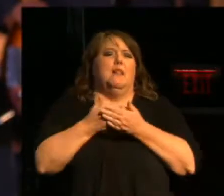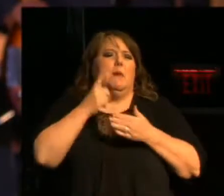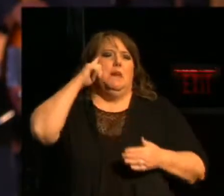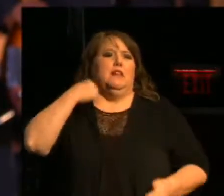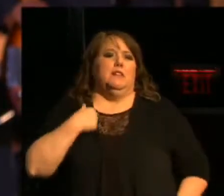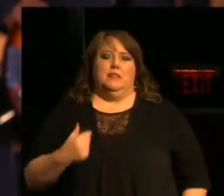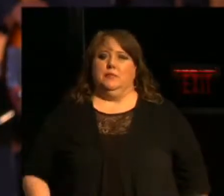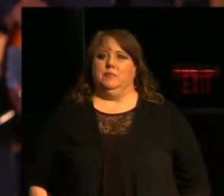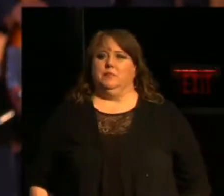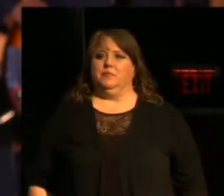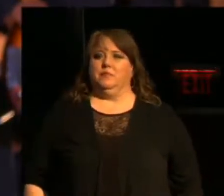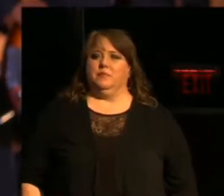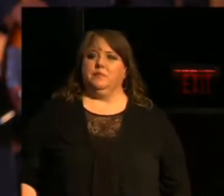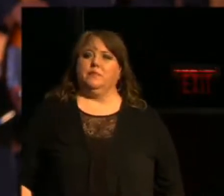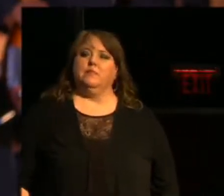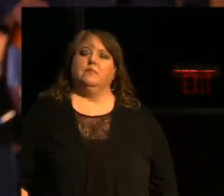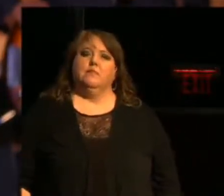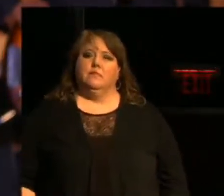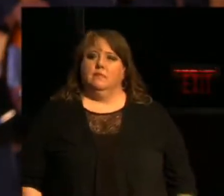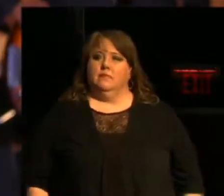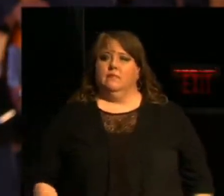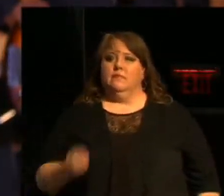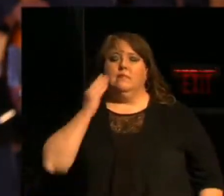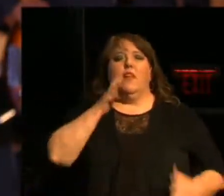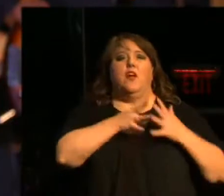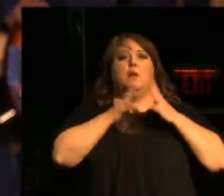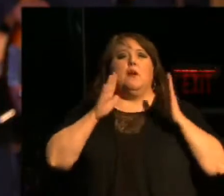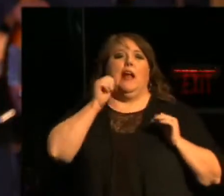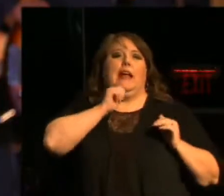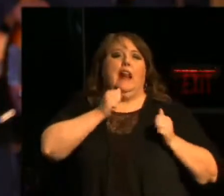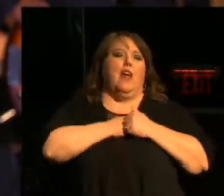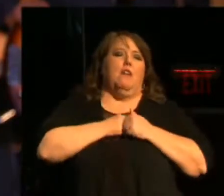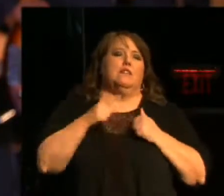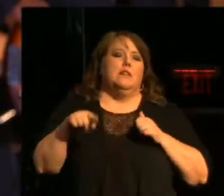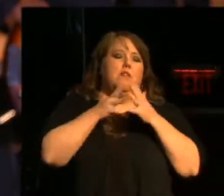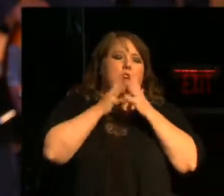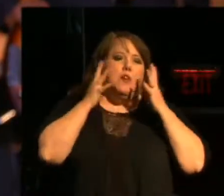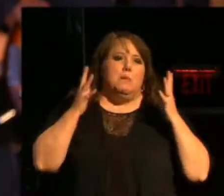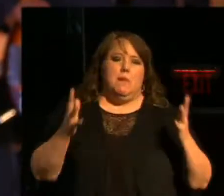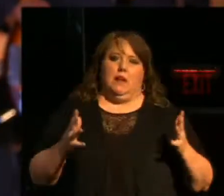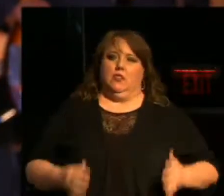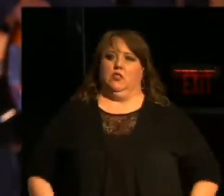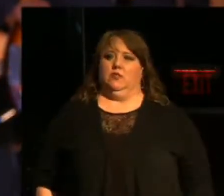What measure could amount to your desire?